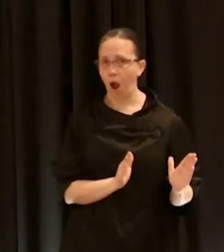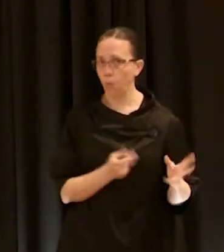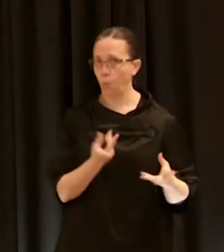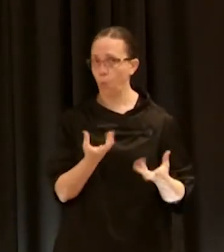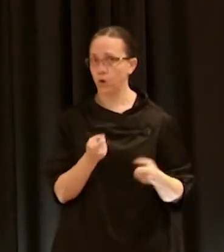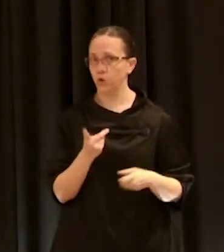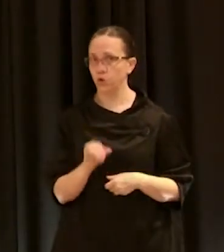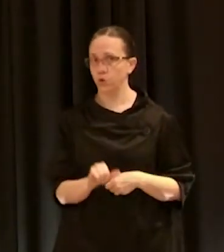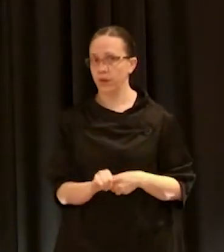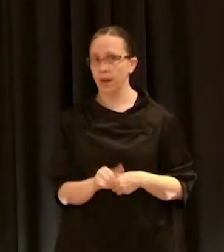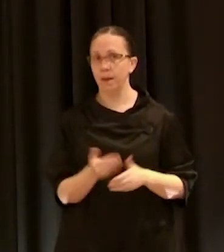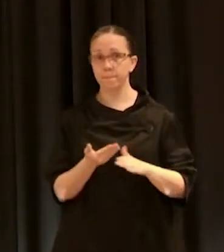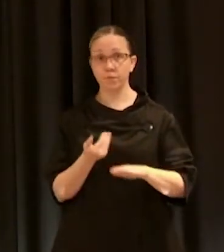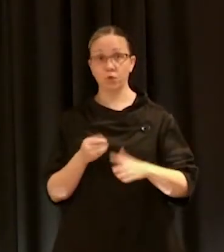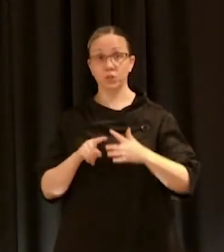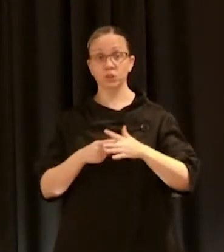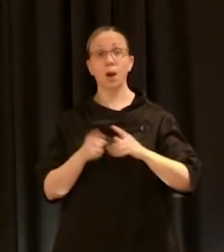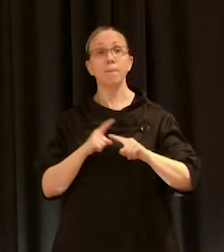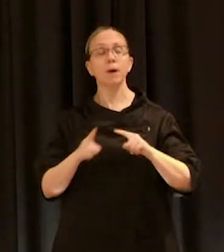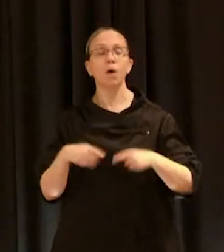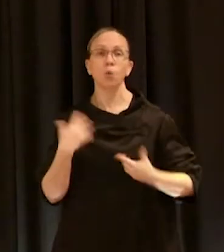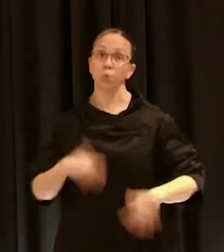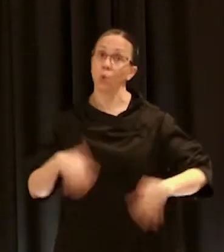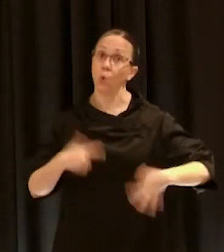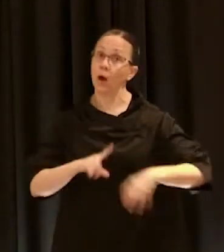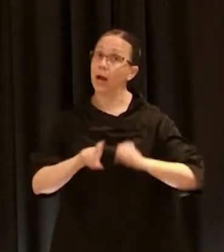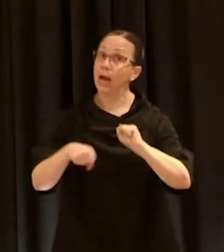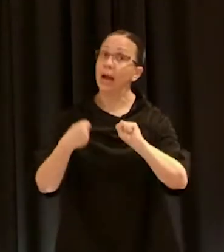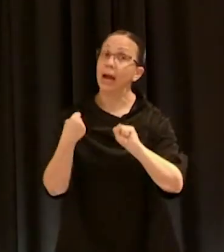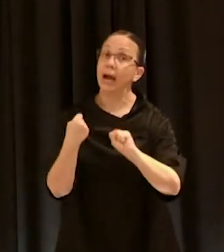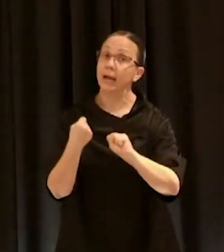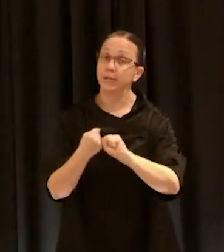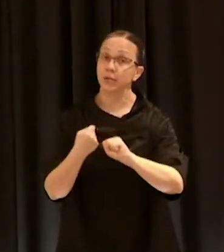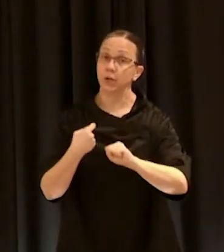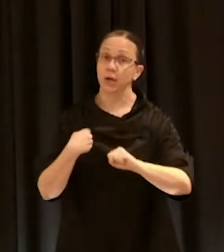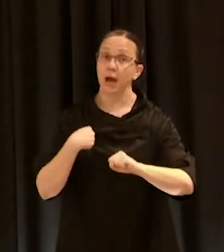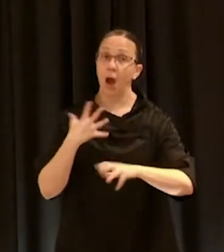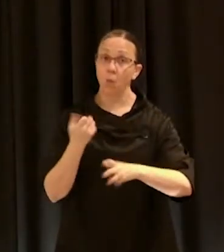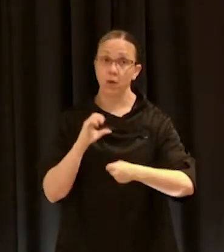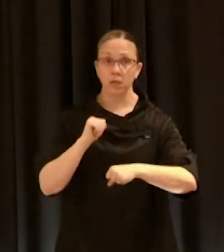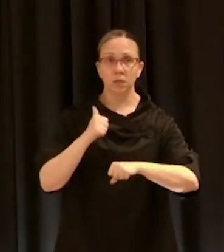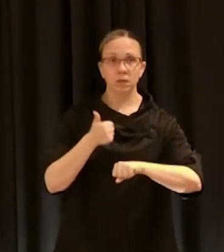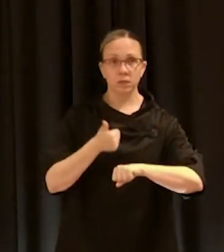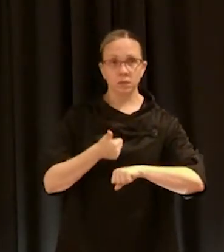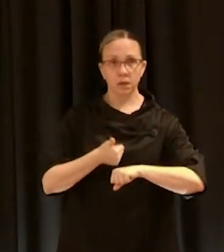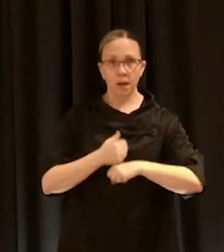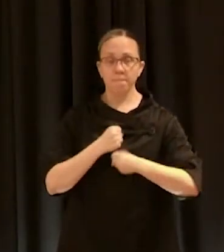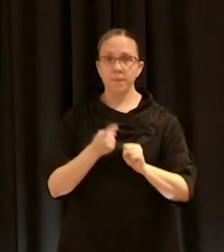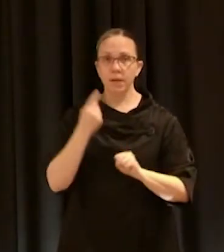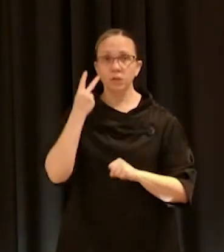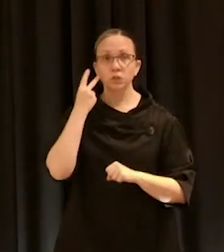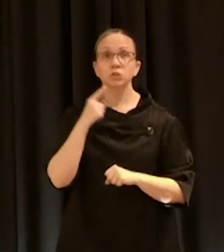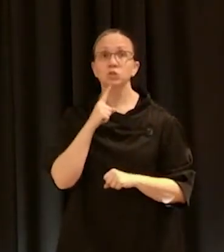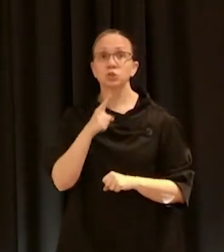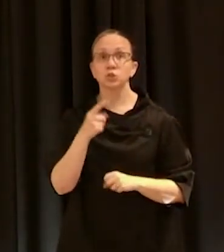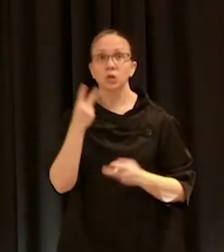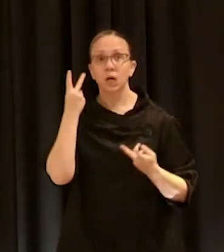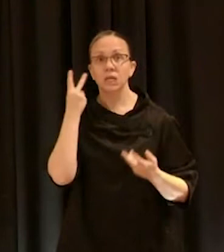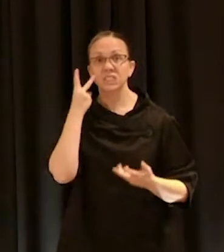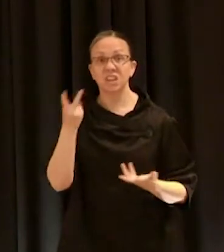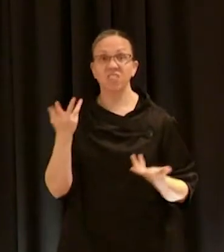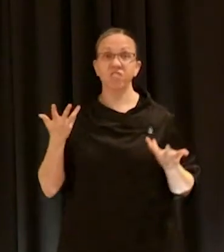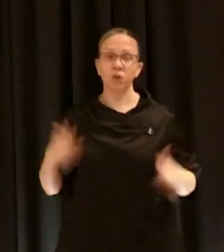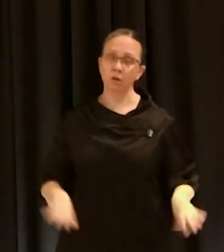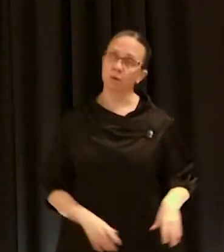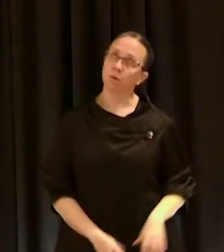to do that before all this started. But you talk about a year that I want to set up and make sure that I see it get out